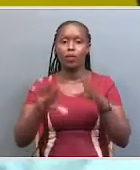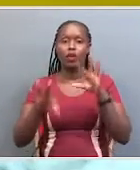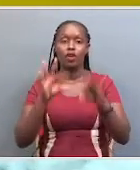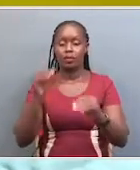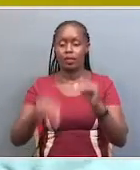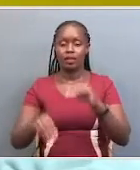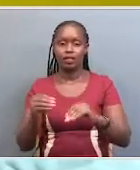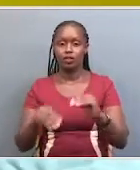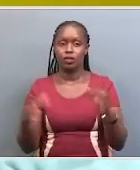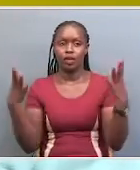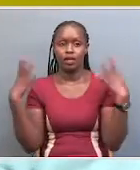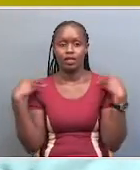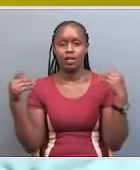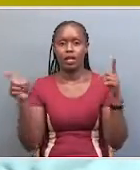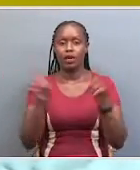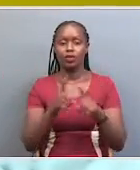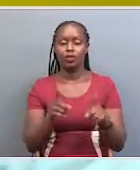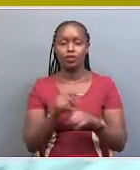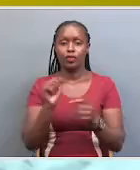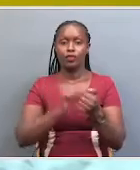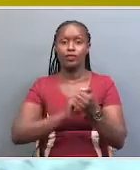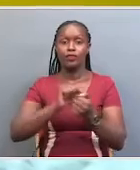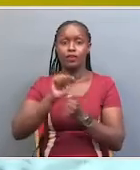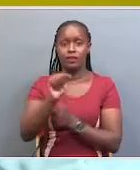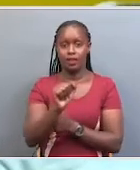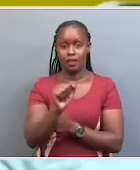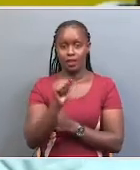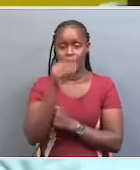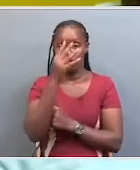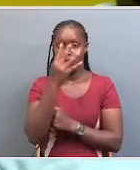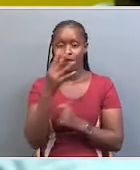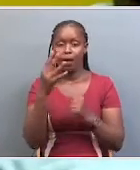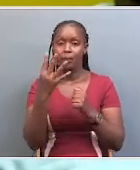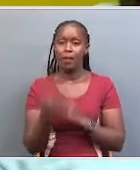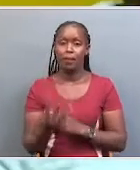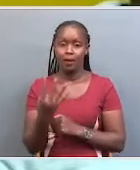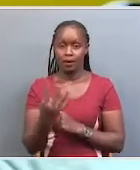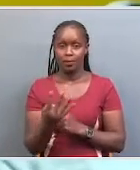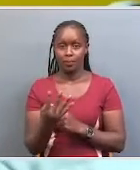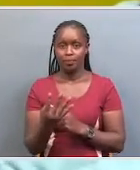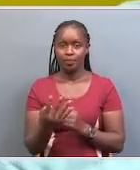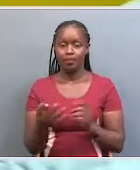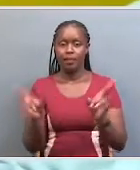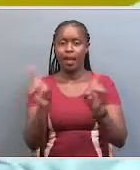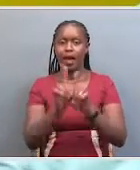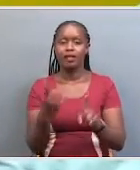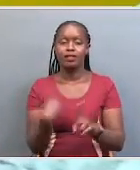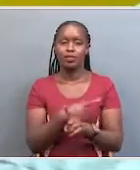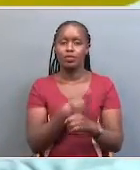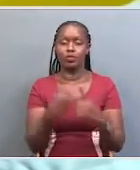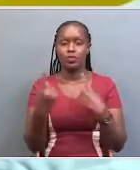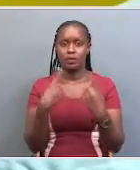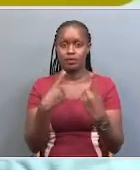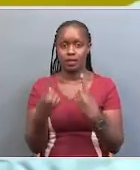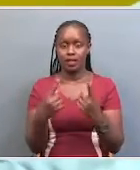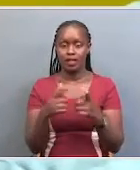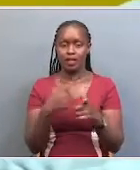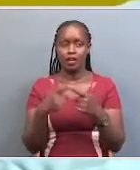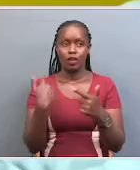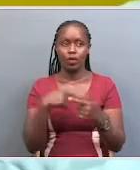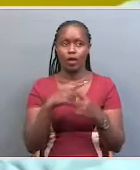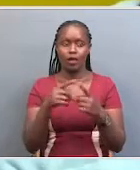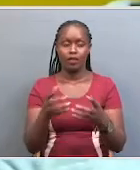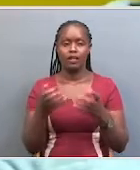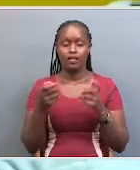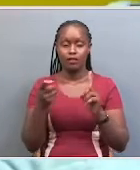on the morning of Friday the 15th of April, and as we speak this evening, we have received a